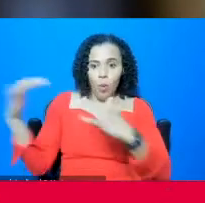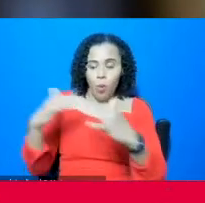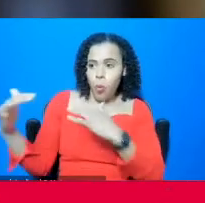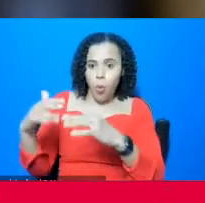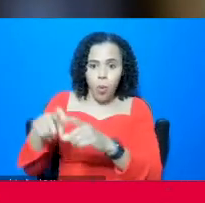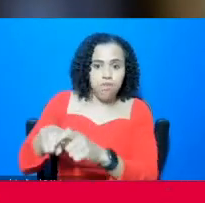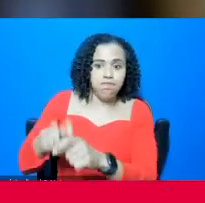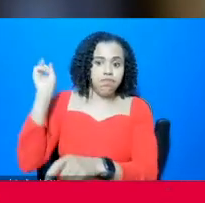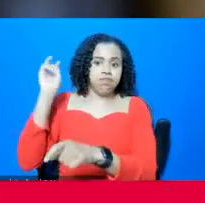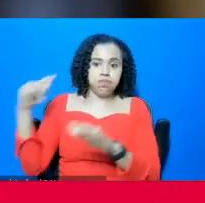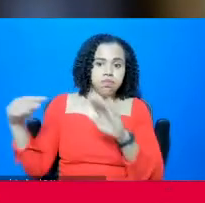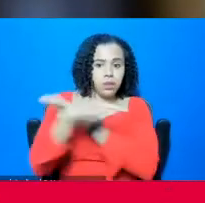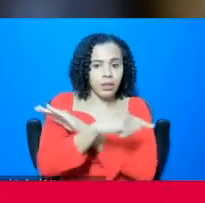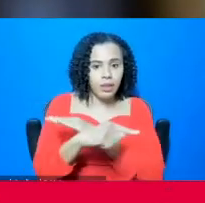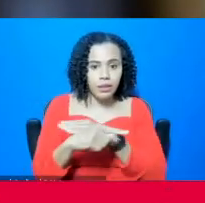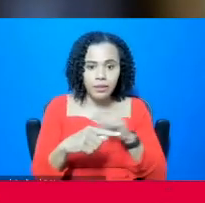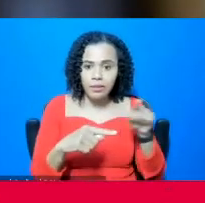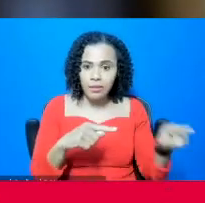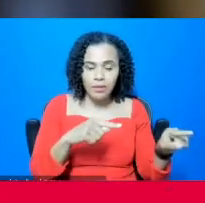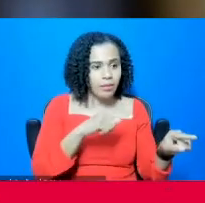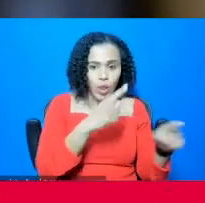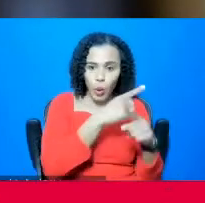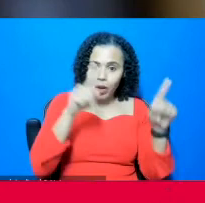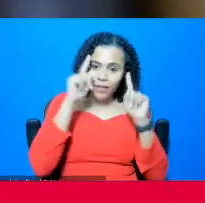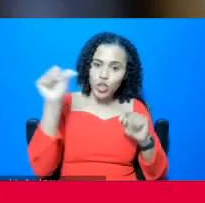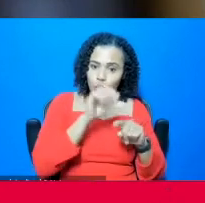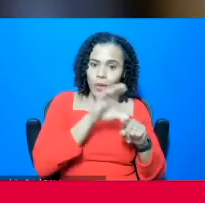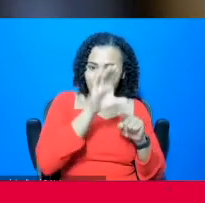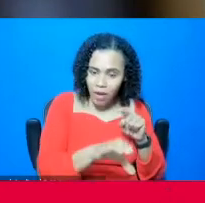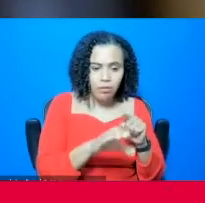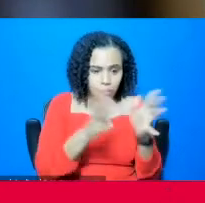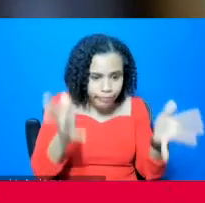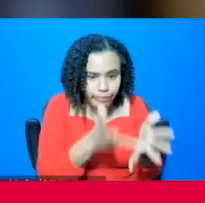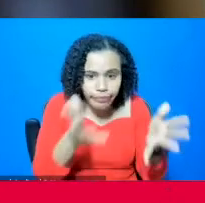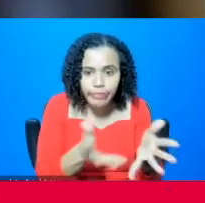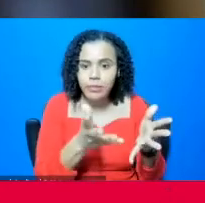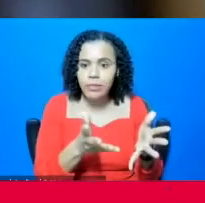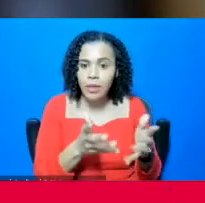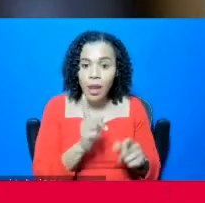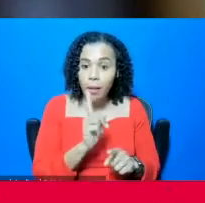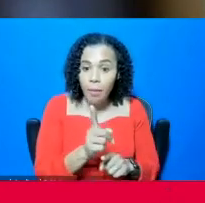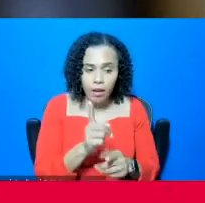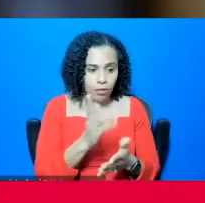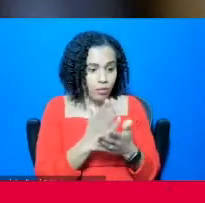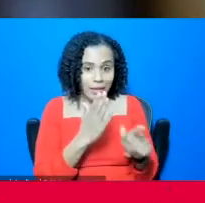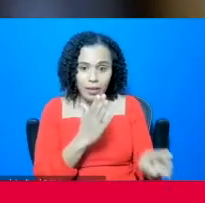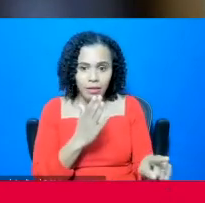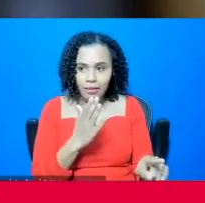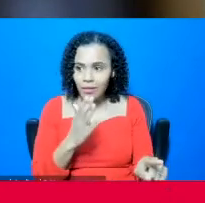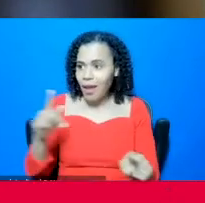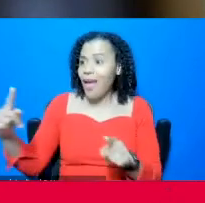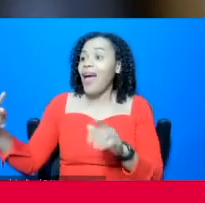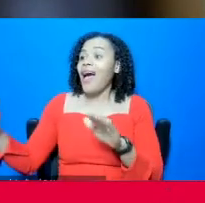caused and funded and equipped by universities, they are then excluded from being able to enter the UK. So those